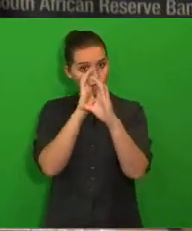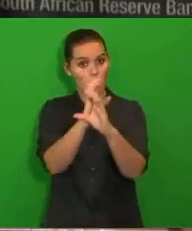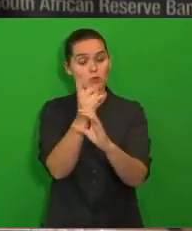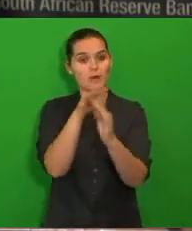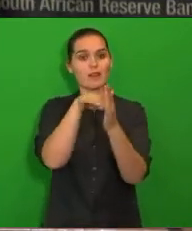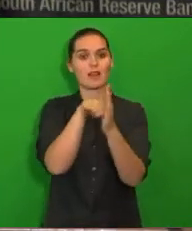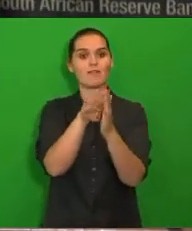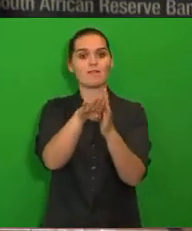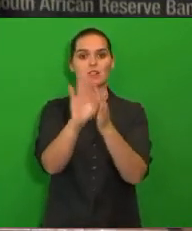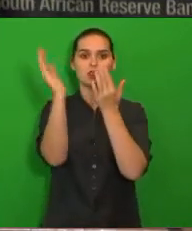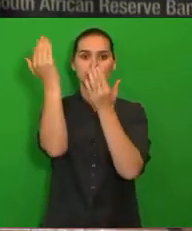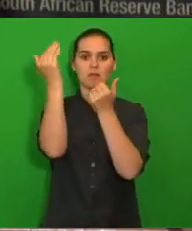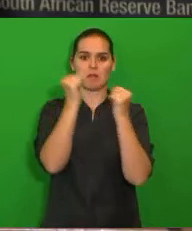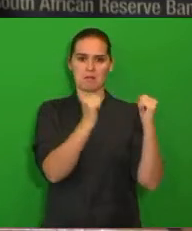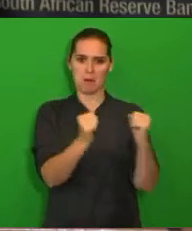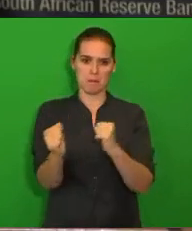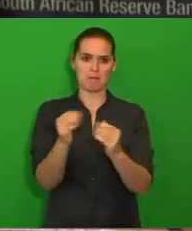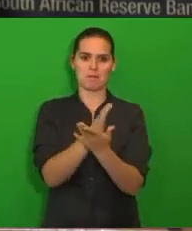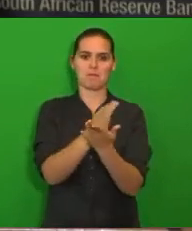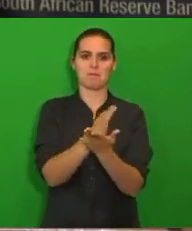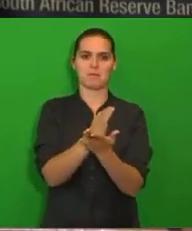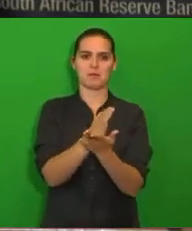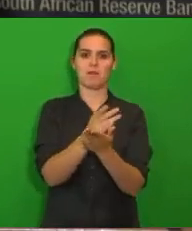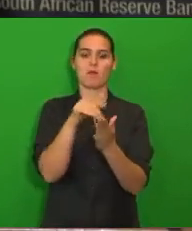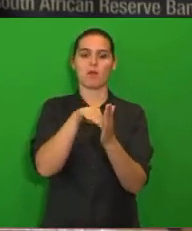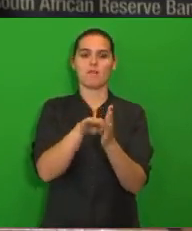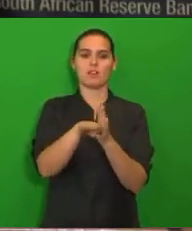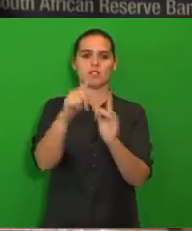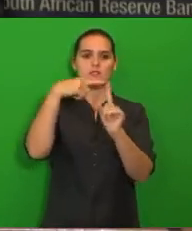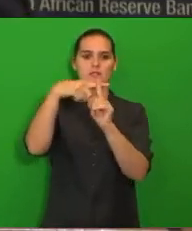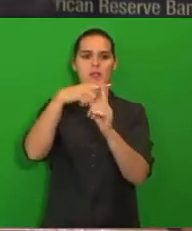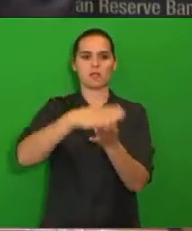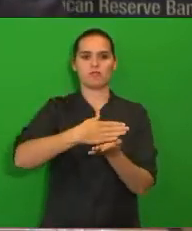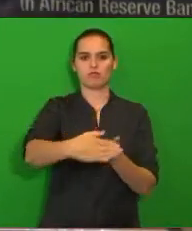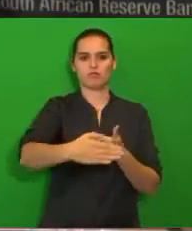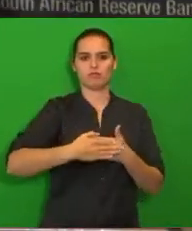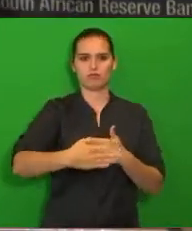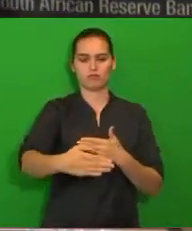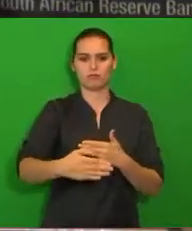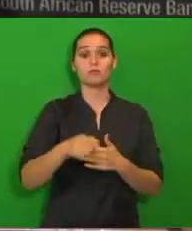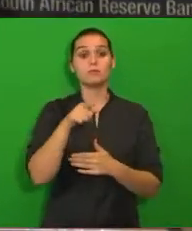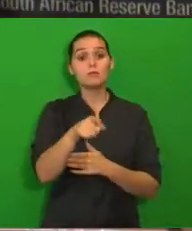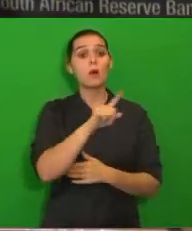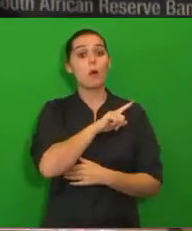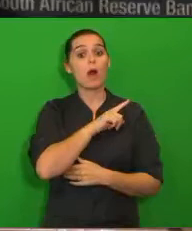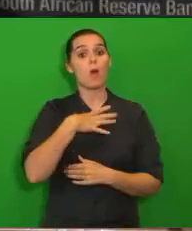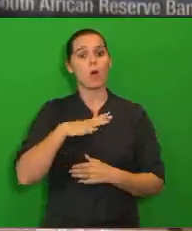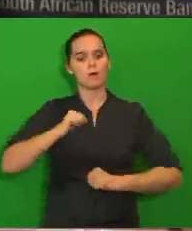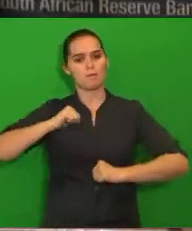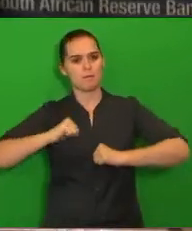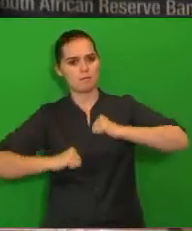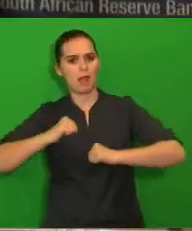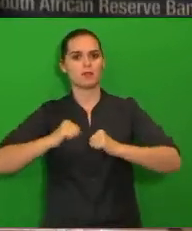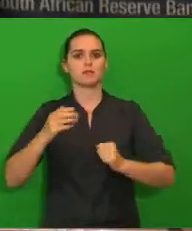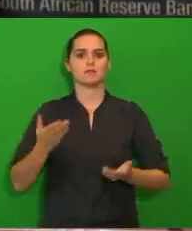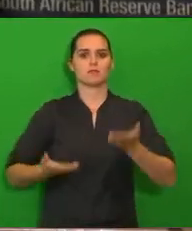anchoring inflation expectations near the midpoint of the inflation target range in the interests of balanced